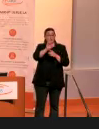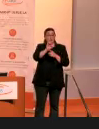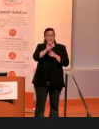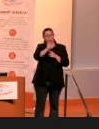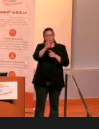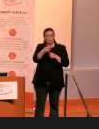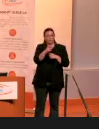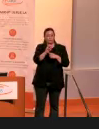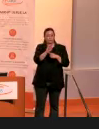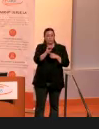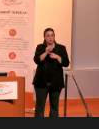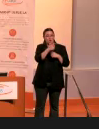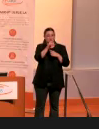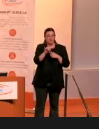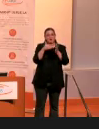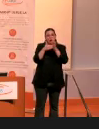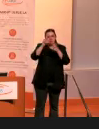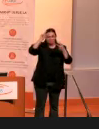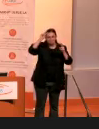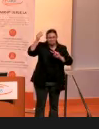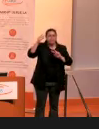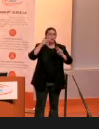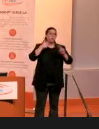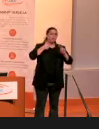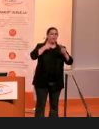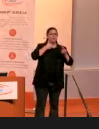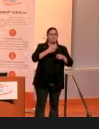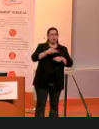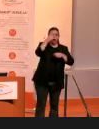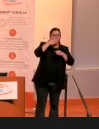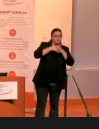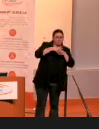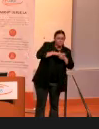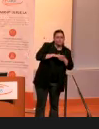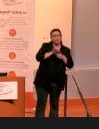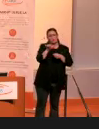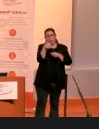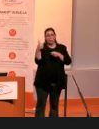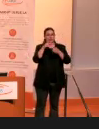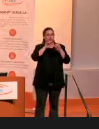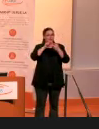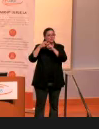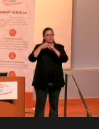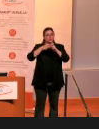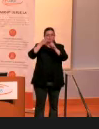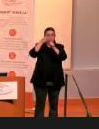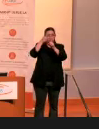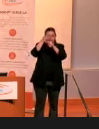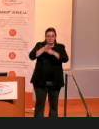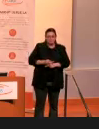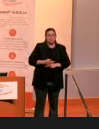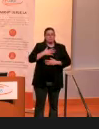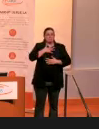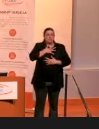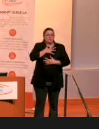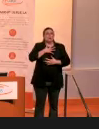they have hypertension, they have hyperlipidemia, they have other comorbidities causing these symptoms. So the consequence